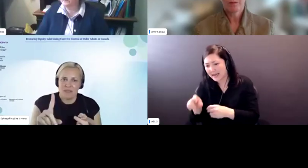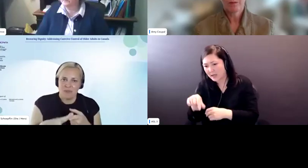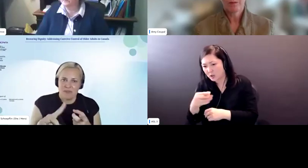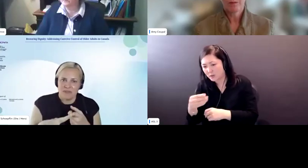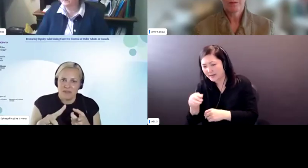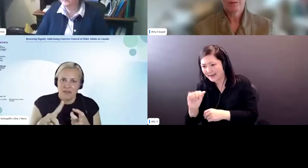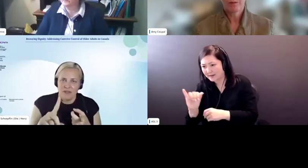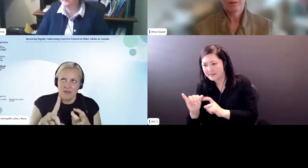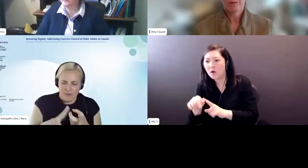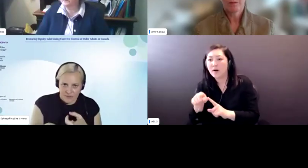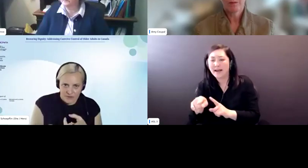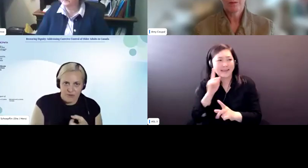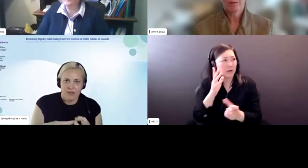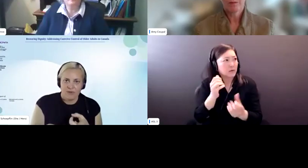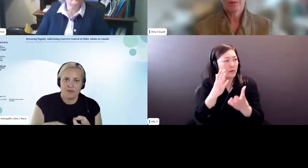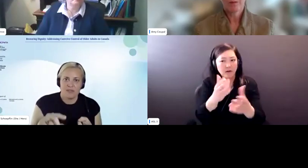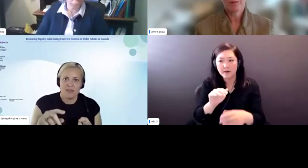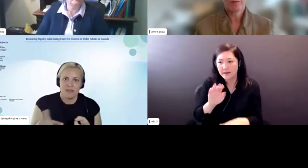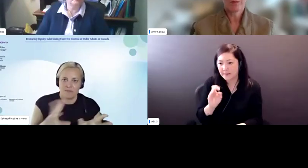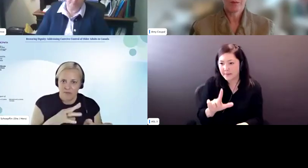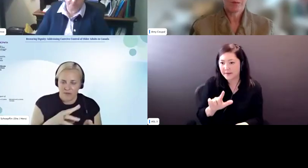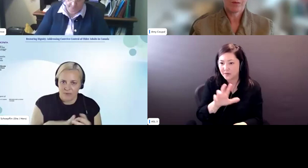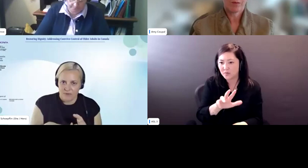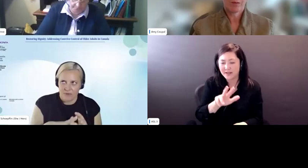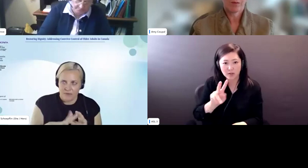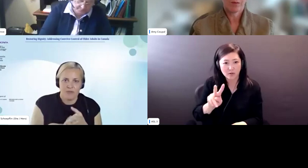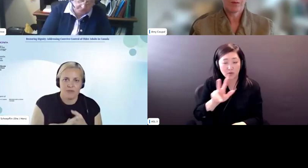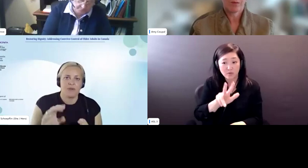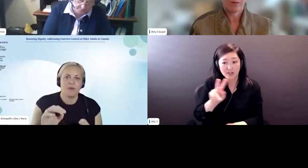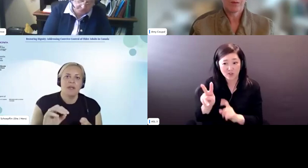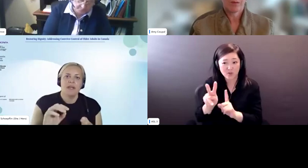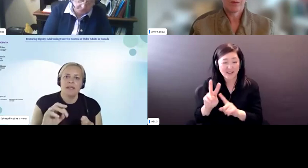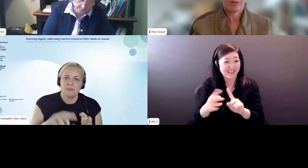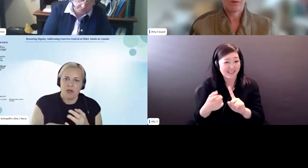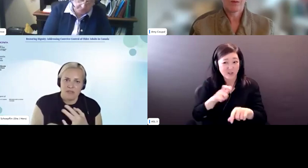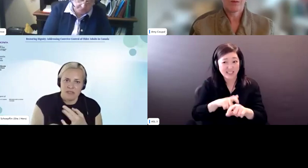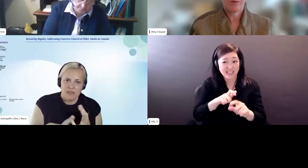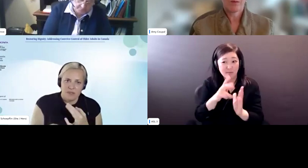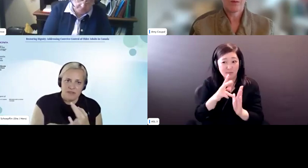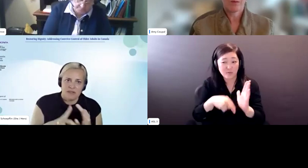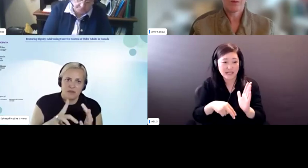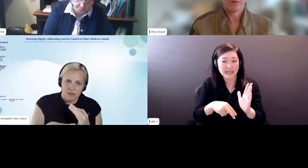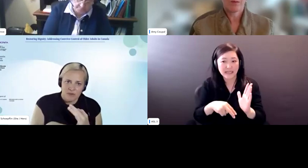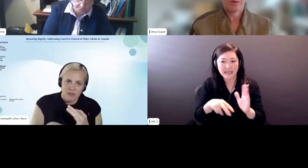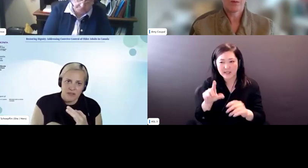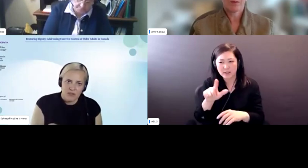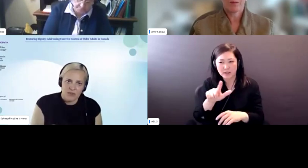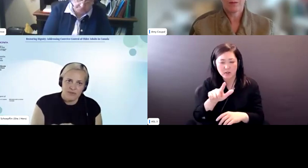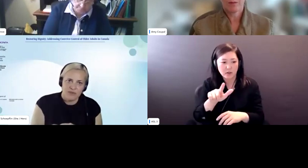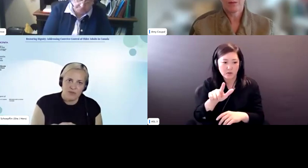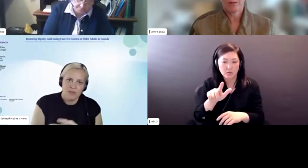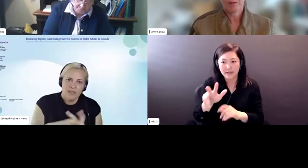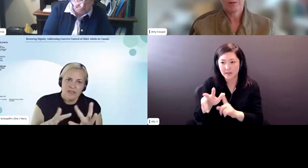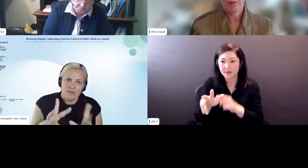proposed in Bill C 332 at first reading a couple of 3 years ago, and it's part of England and Wales criminal law on